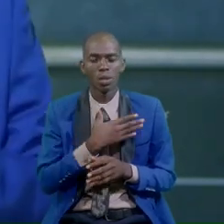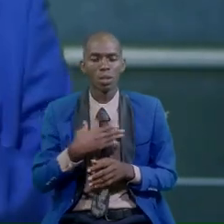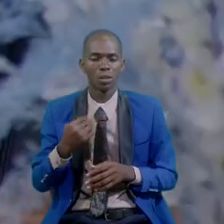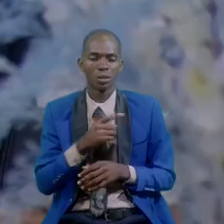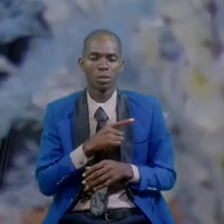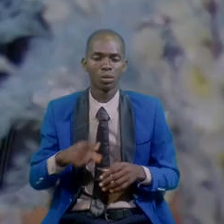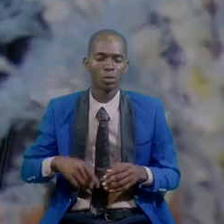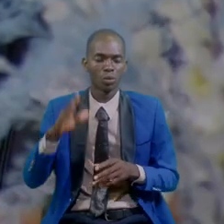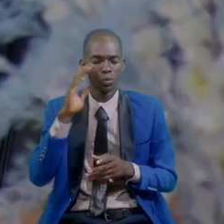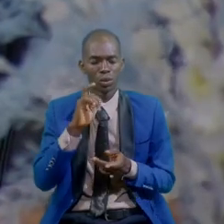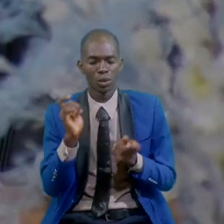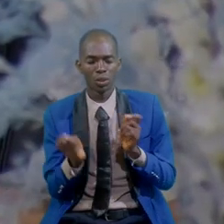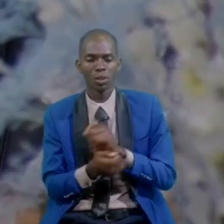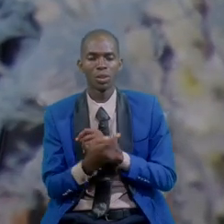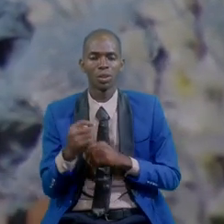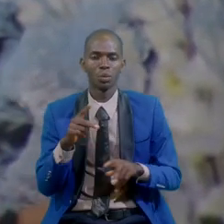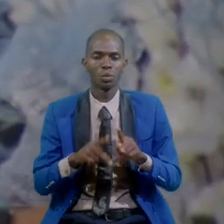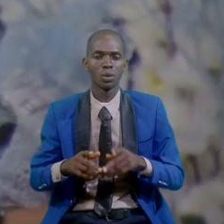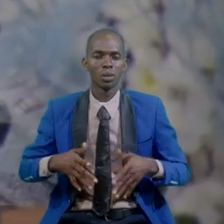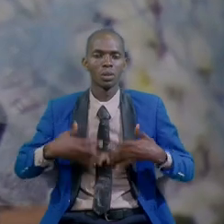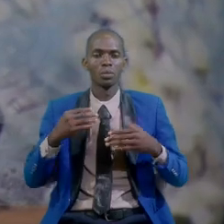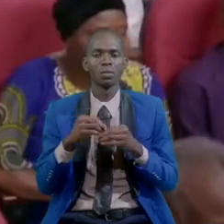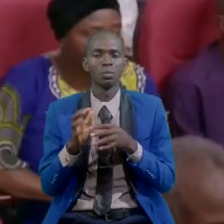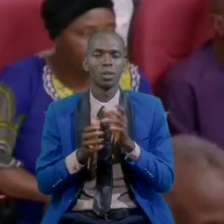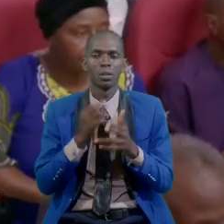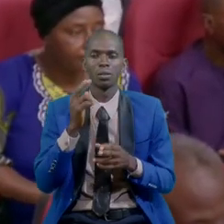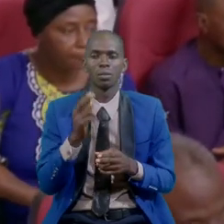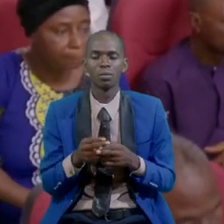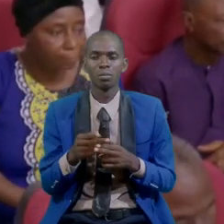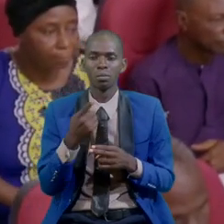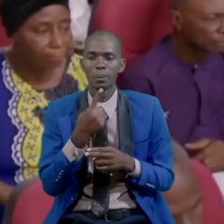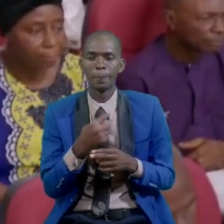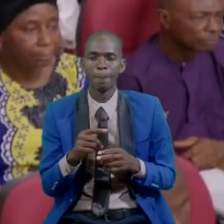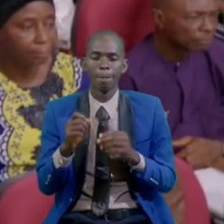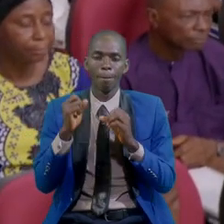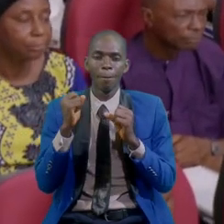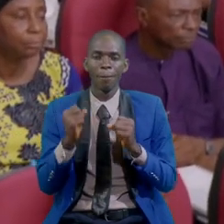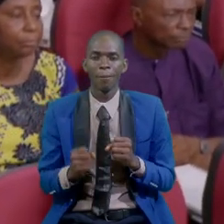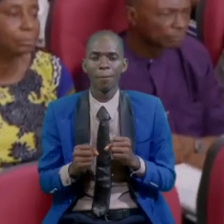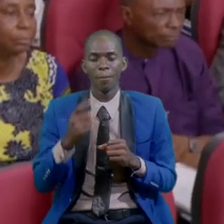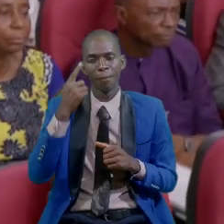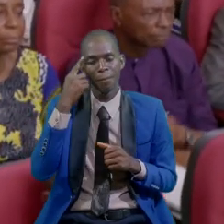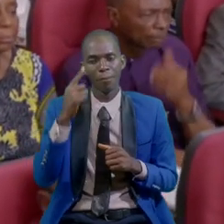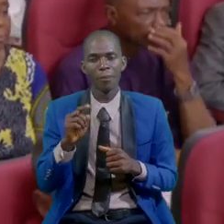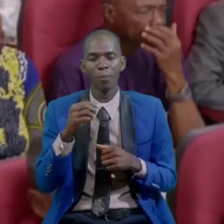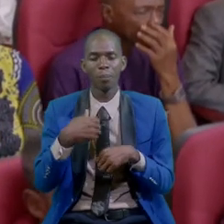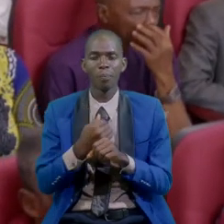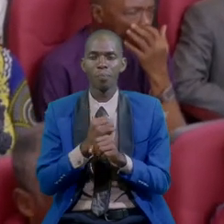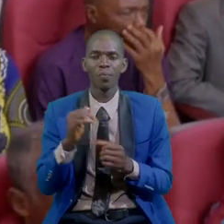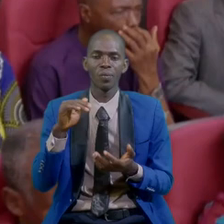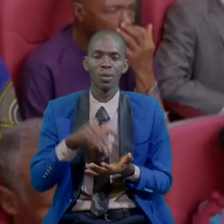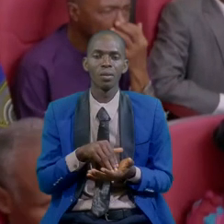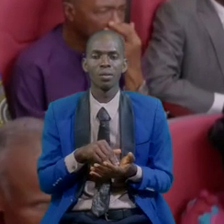in Jesus' name. The power for remaking